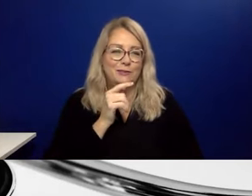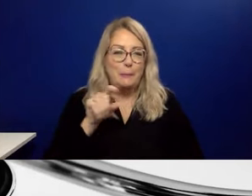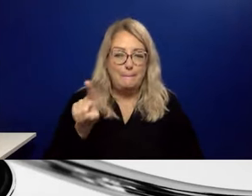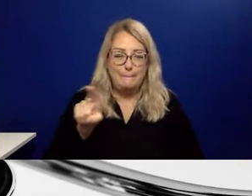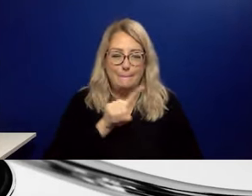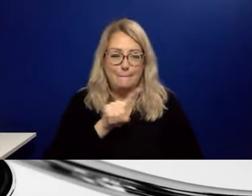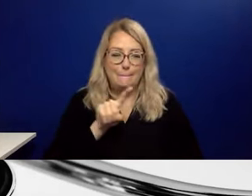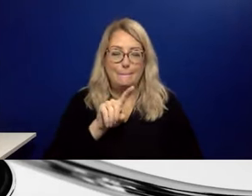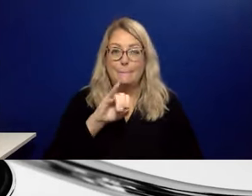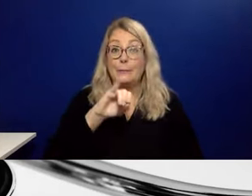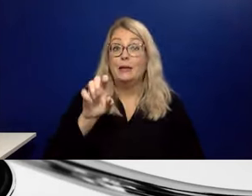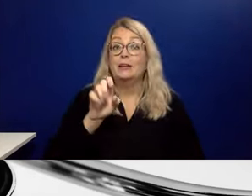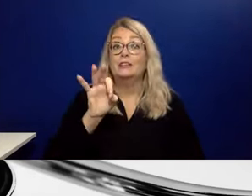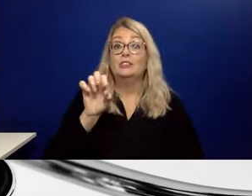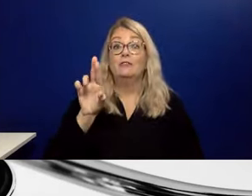Is Jeffrey there?